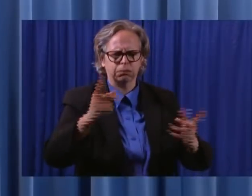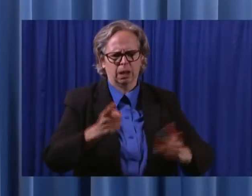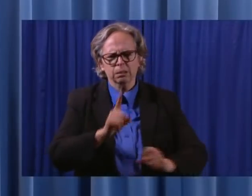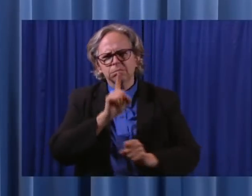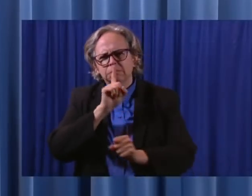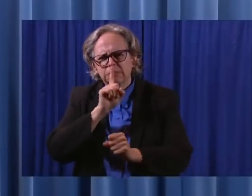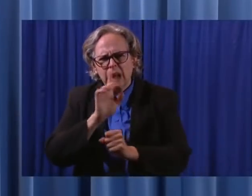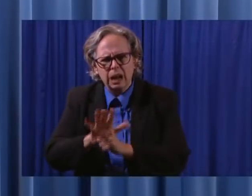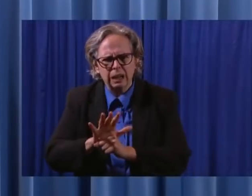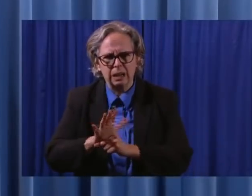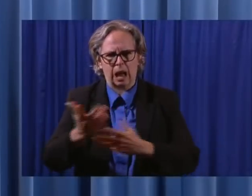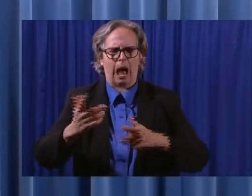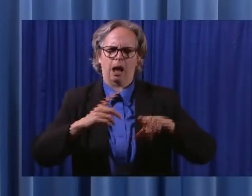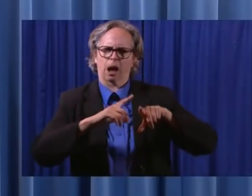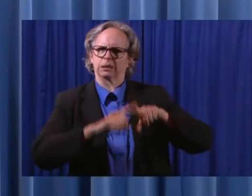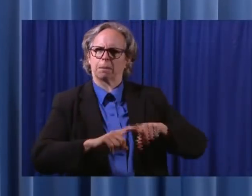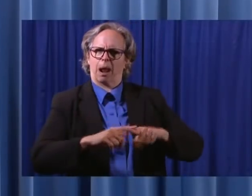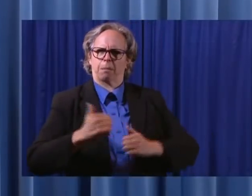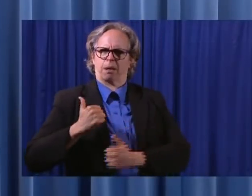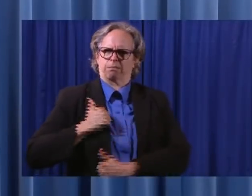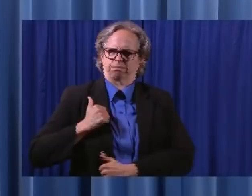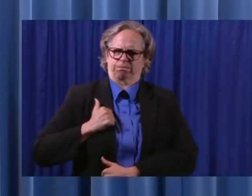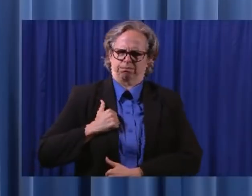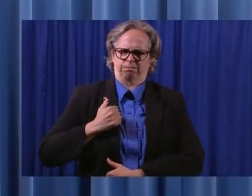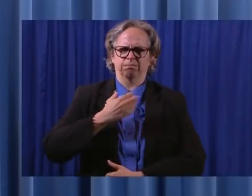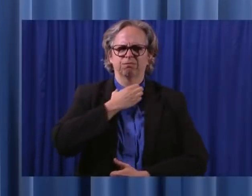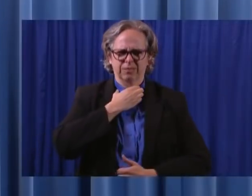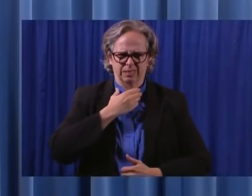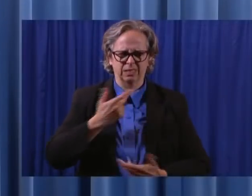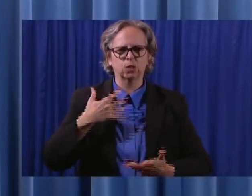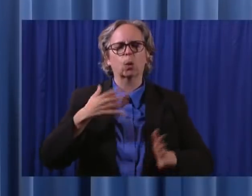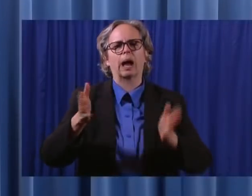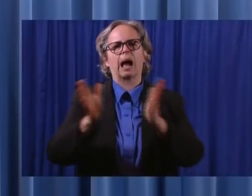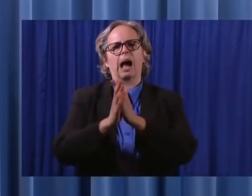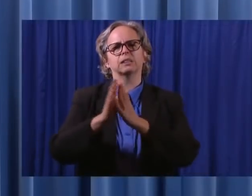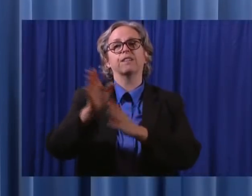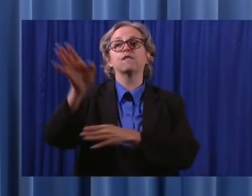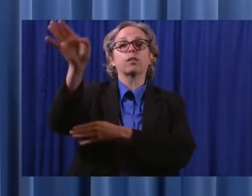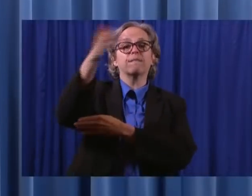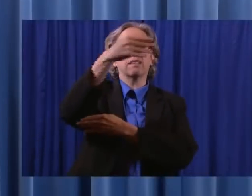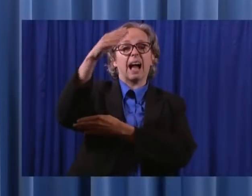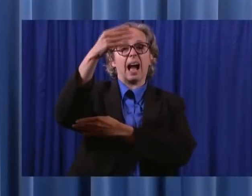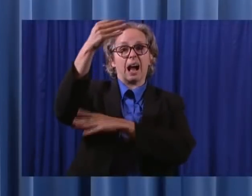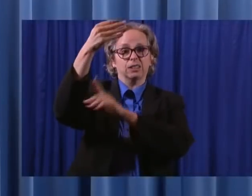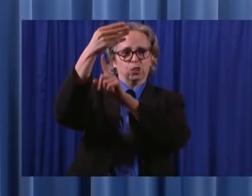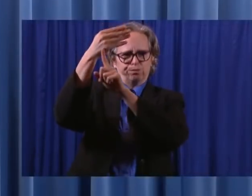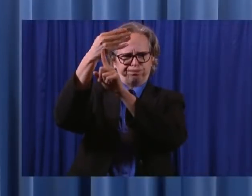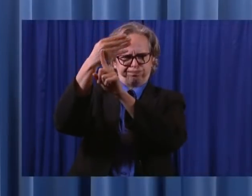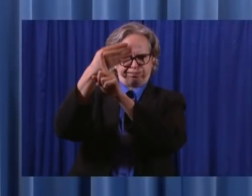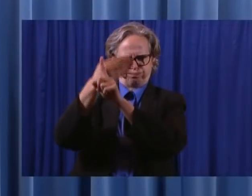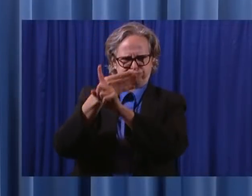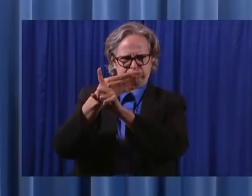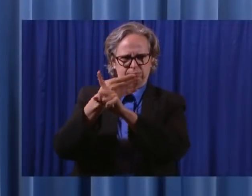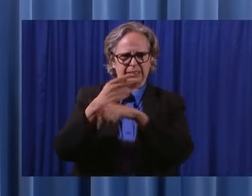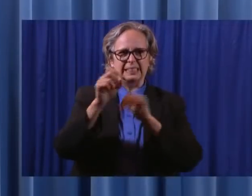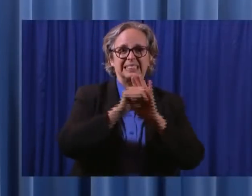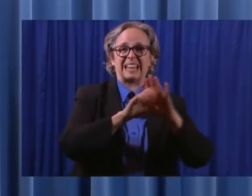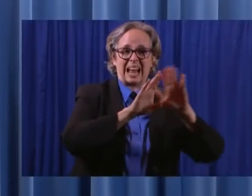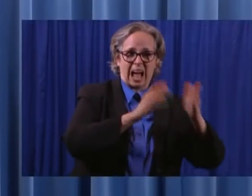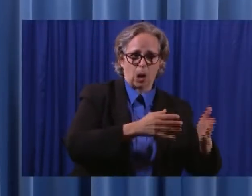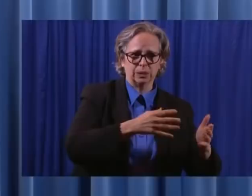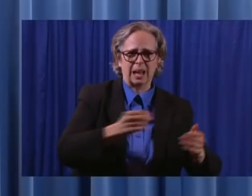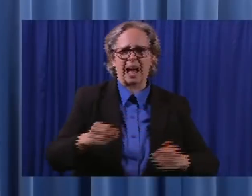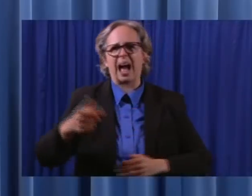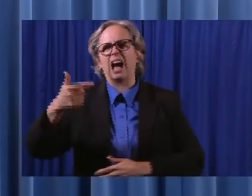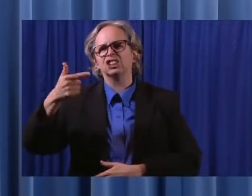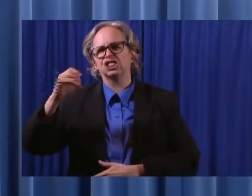ordered the flags lowered at the State House and in Geauga County in honor of his life and service until the day of